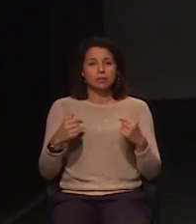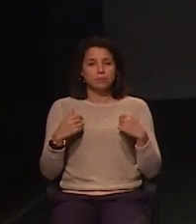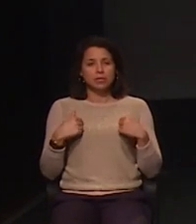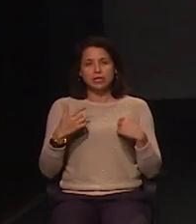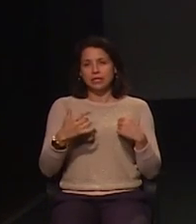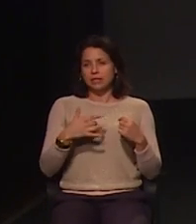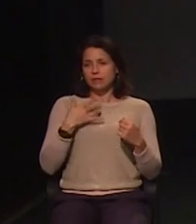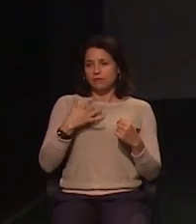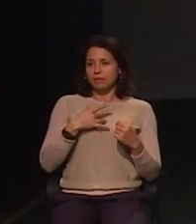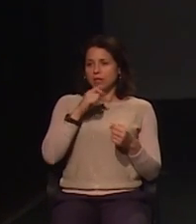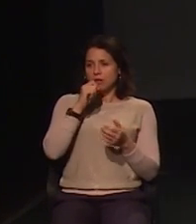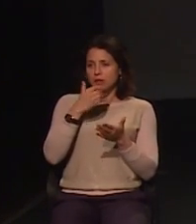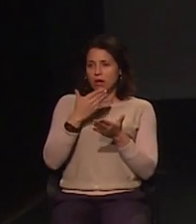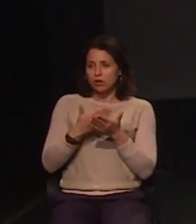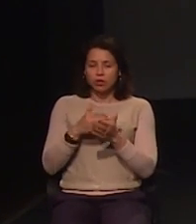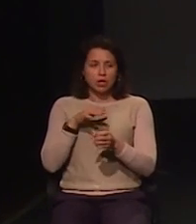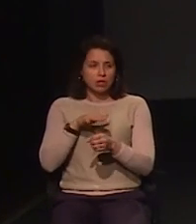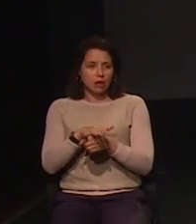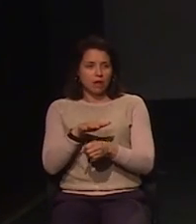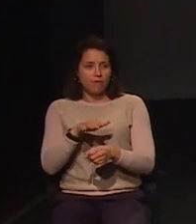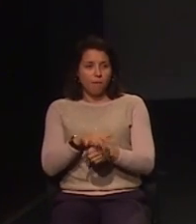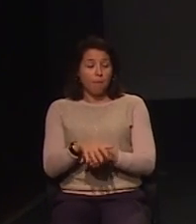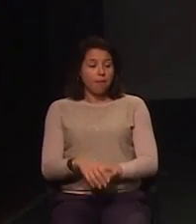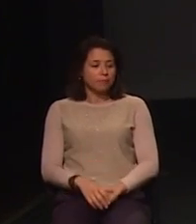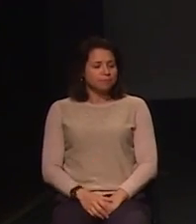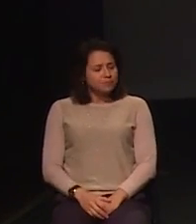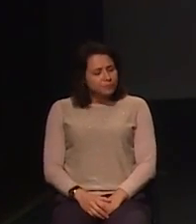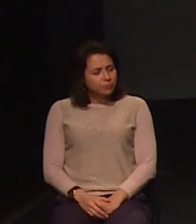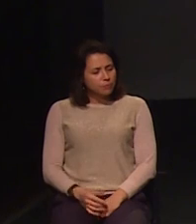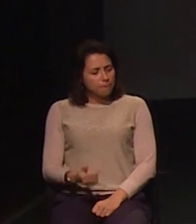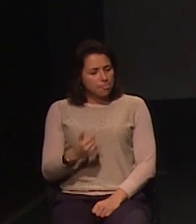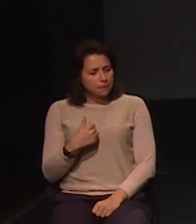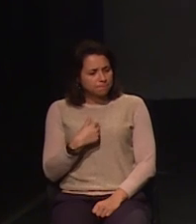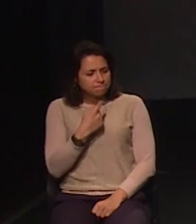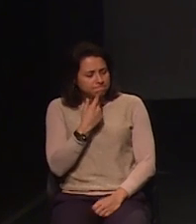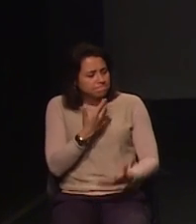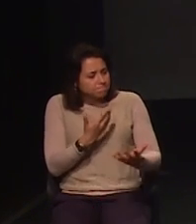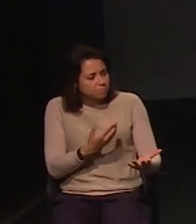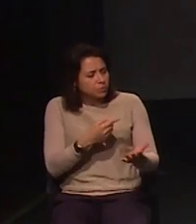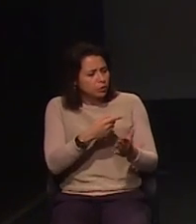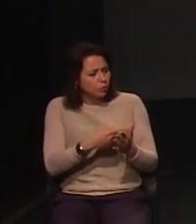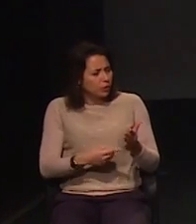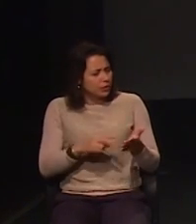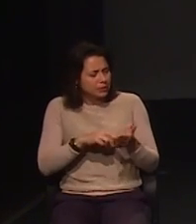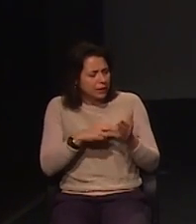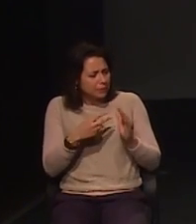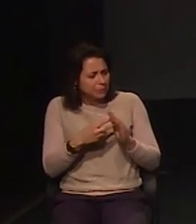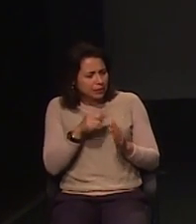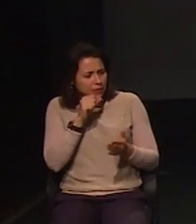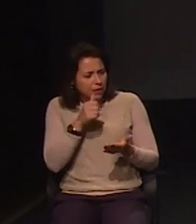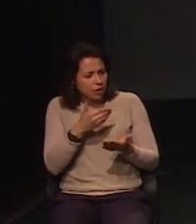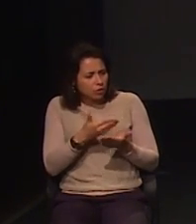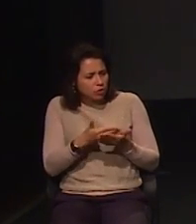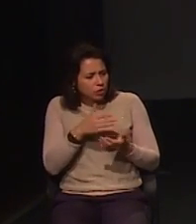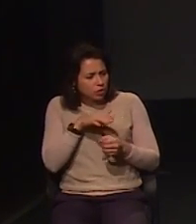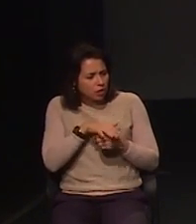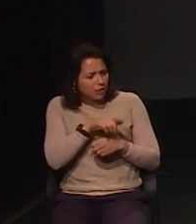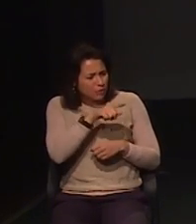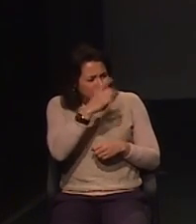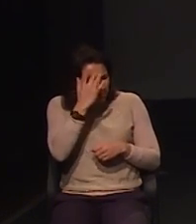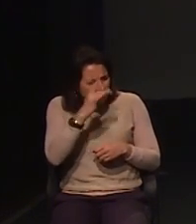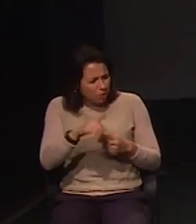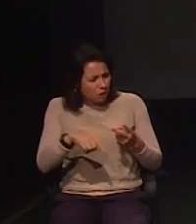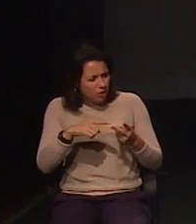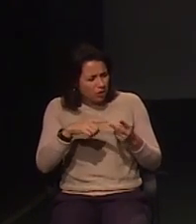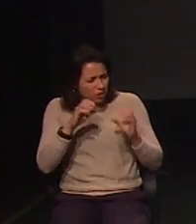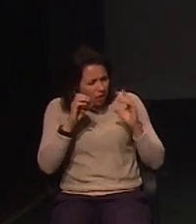inadequate. And, you know, I said, well, can you define inadequate? What does that mean? You're smart, you're educated, you're working, you have an interest in the